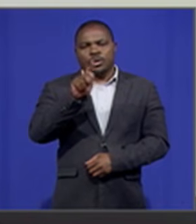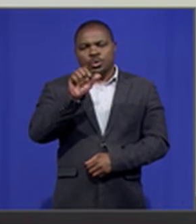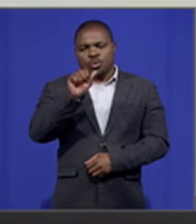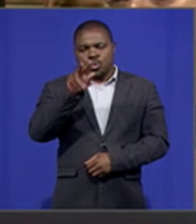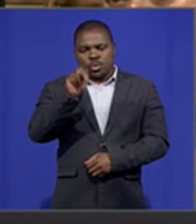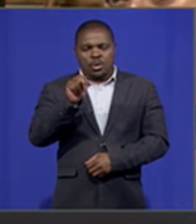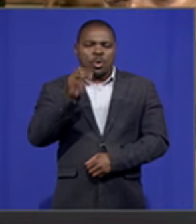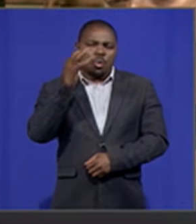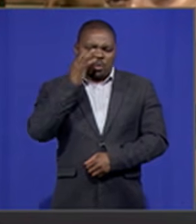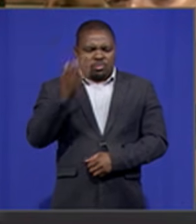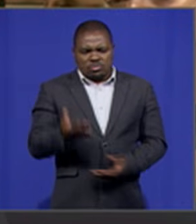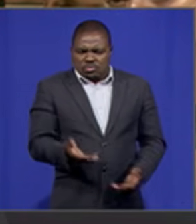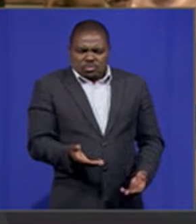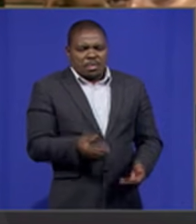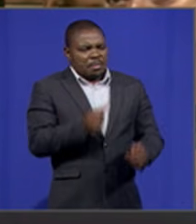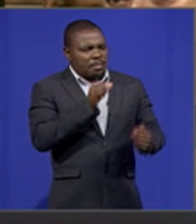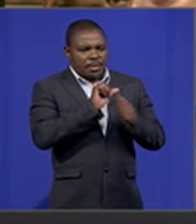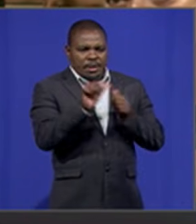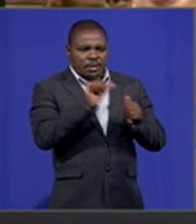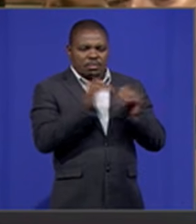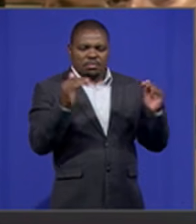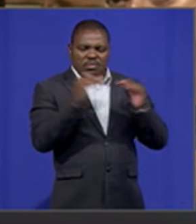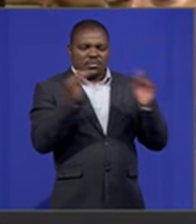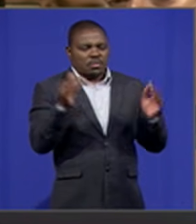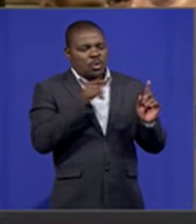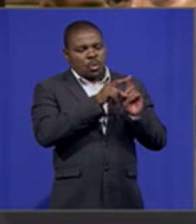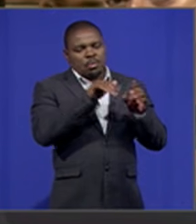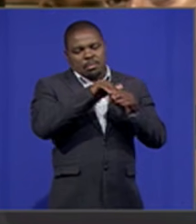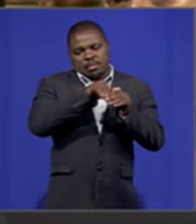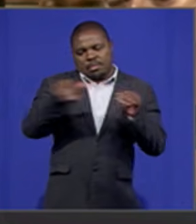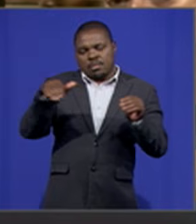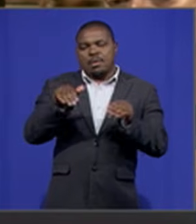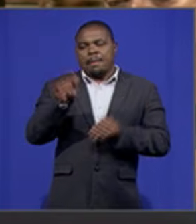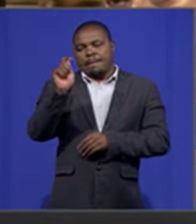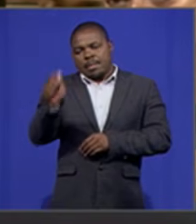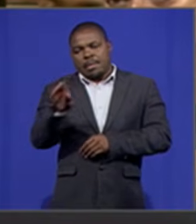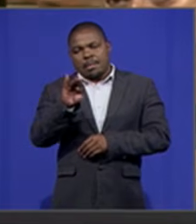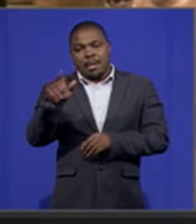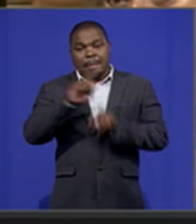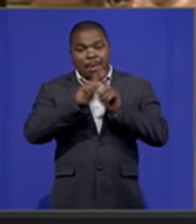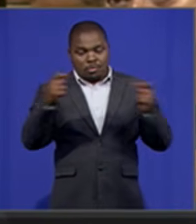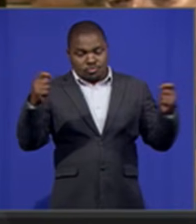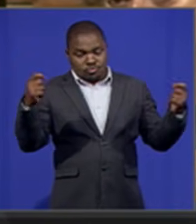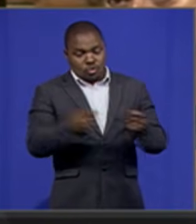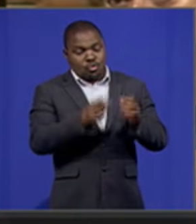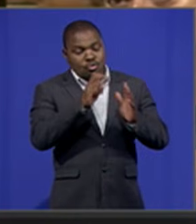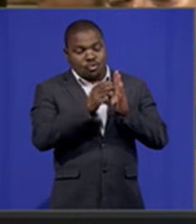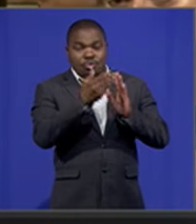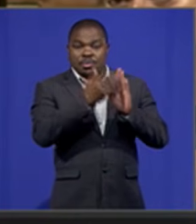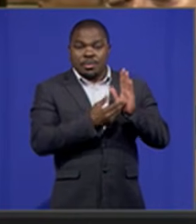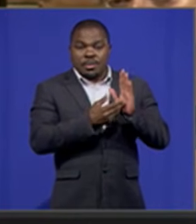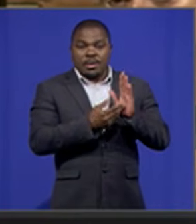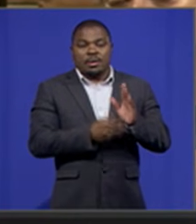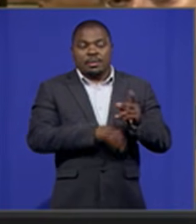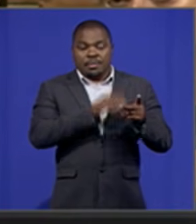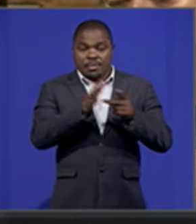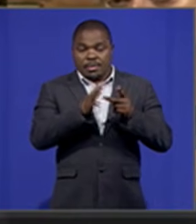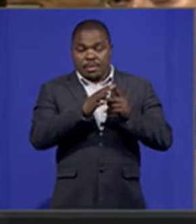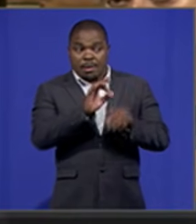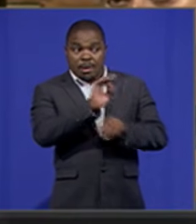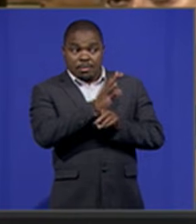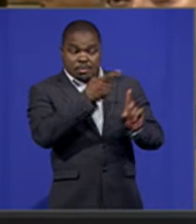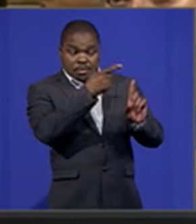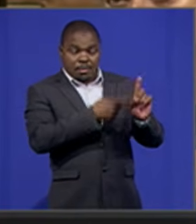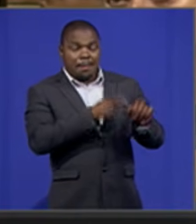kgatlhegelong ya toka go lokolola Adams le ge e le ka fase ga dipeelo tšeo di tsirimeditšwego. O ile a lemoša Adams gore